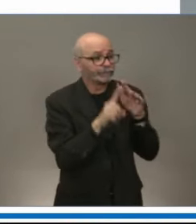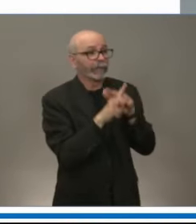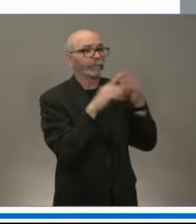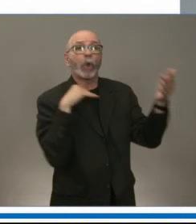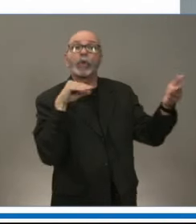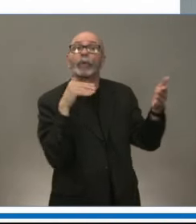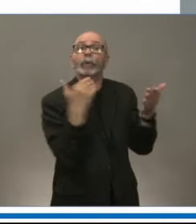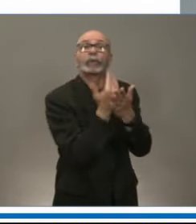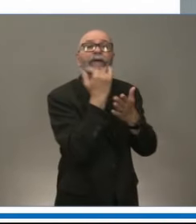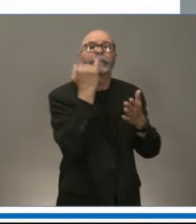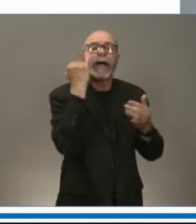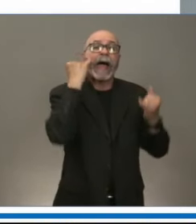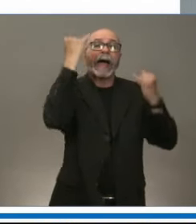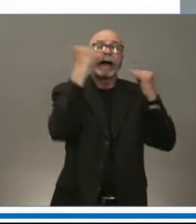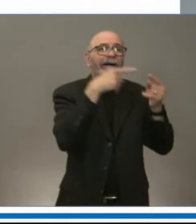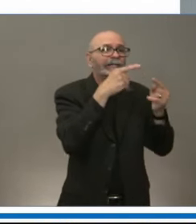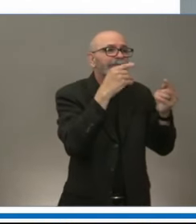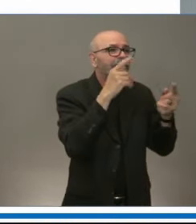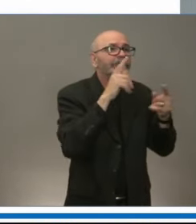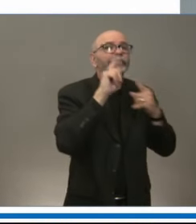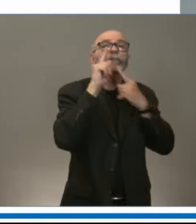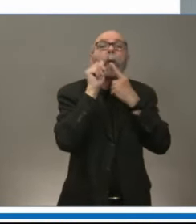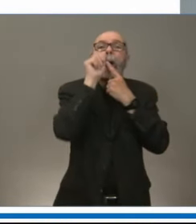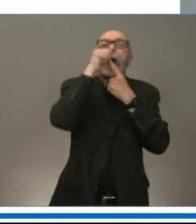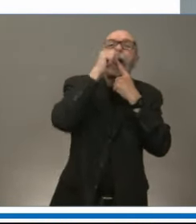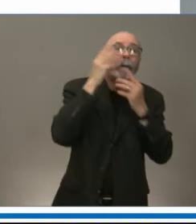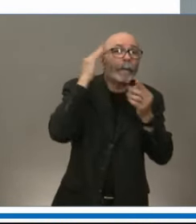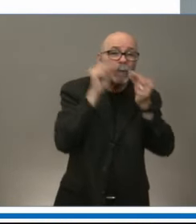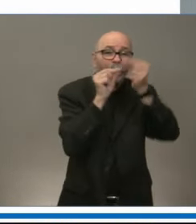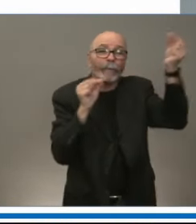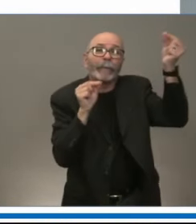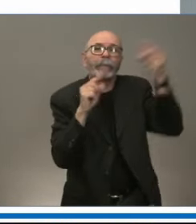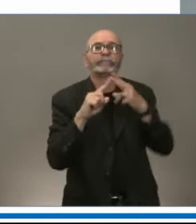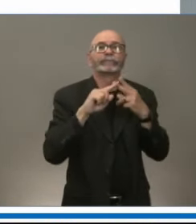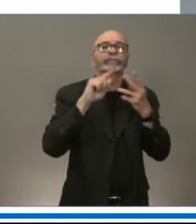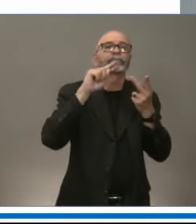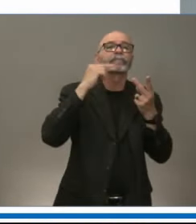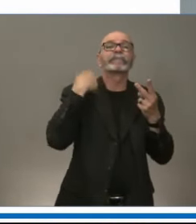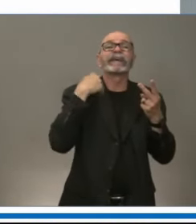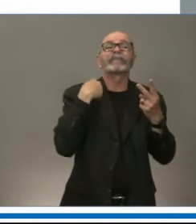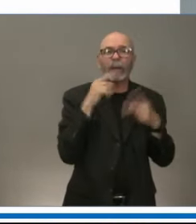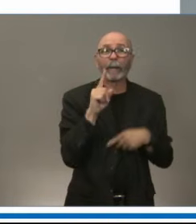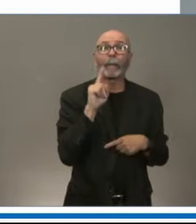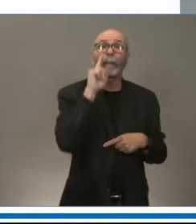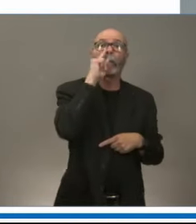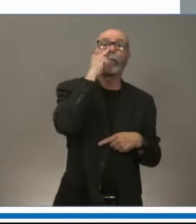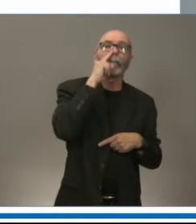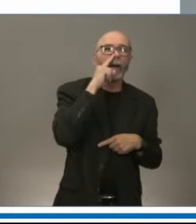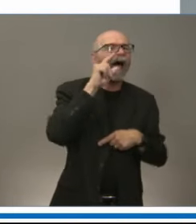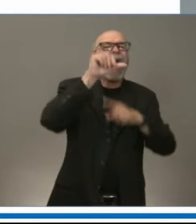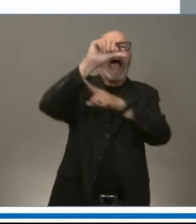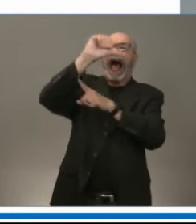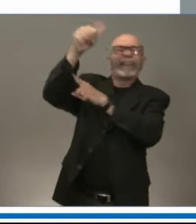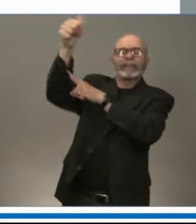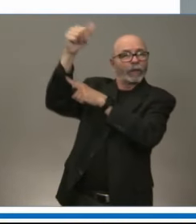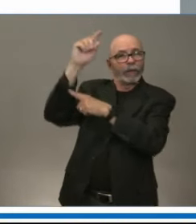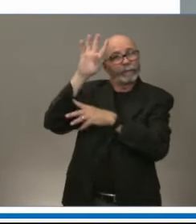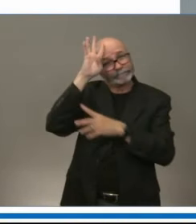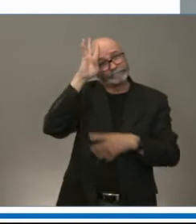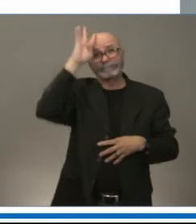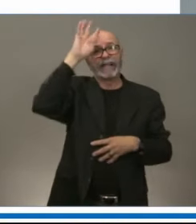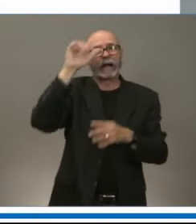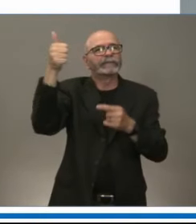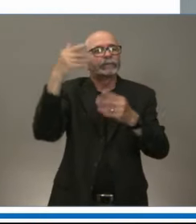of supply of. It's not the swab we've been using up till now, by and large, but we're doing some tests to